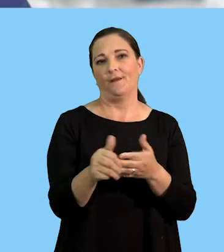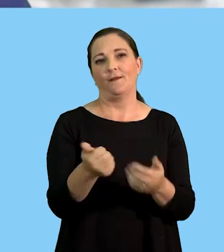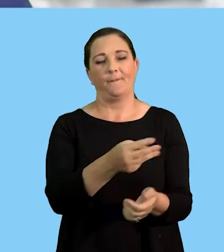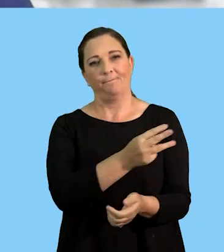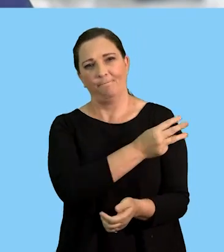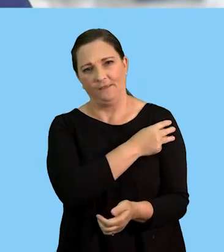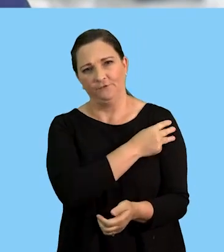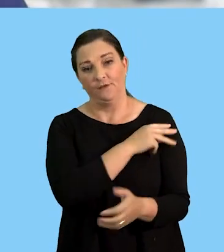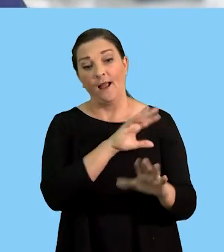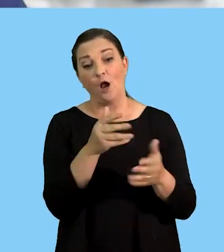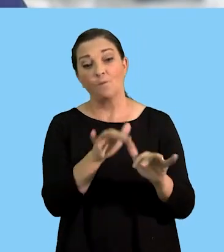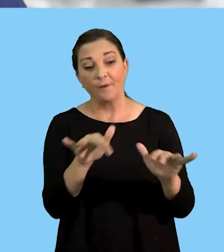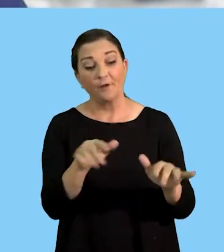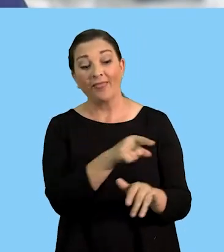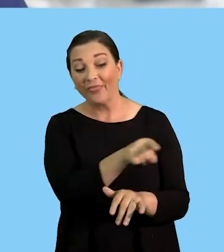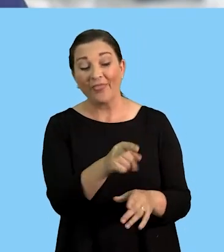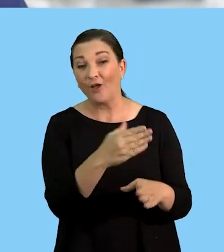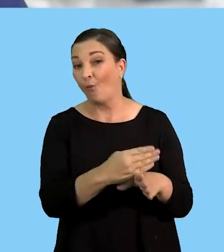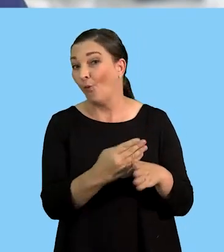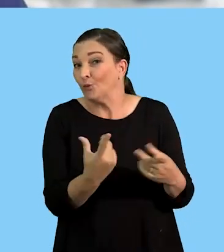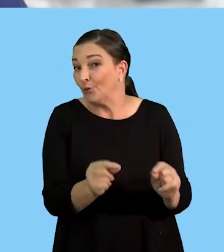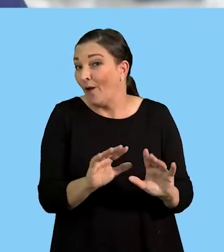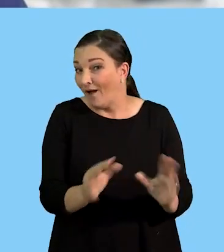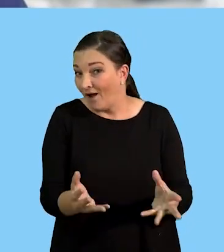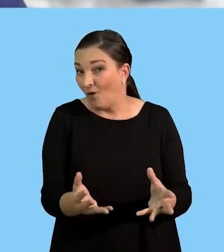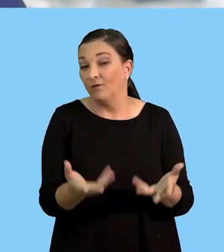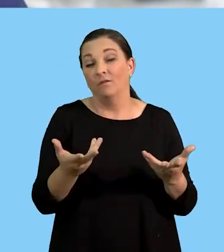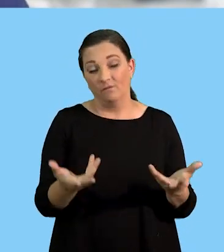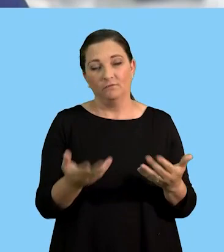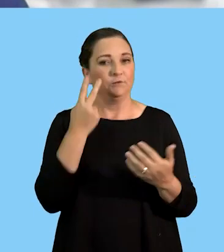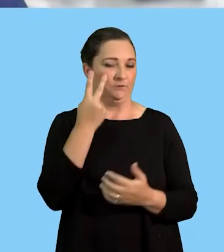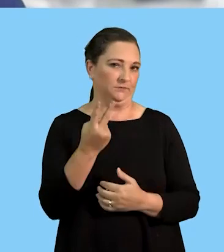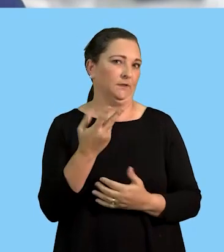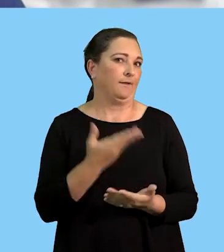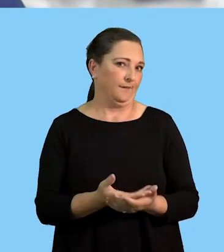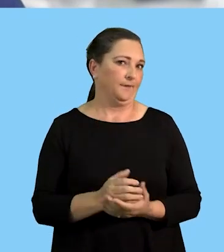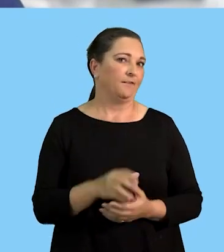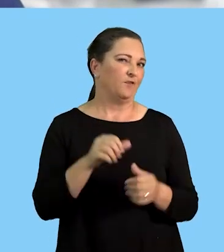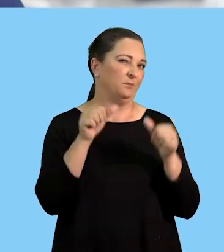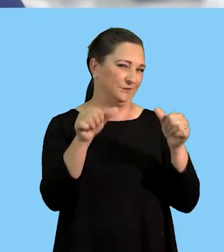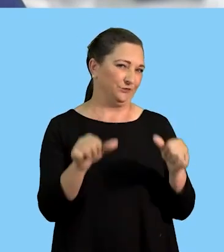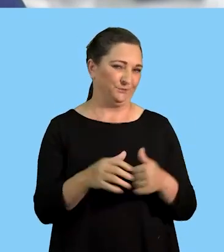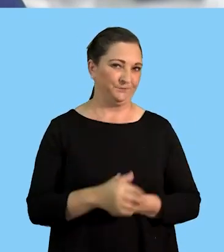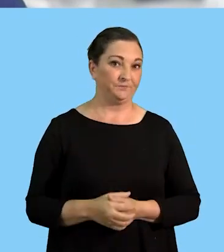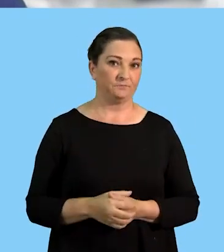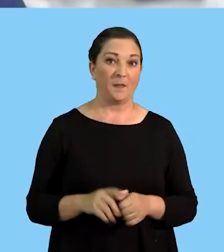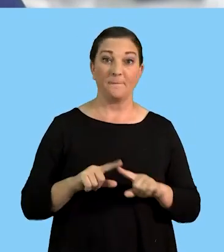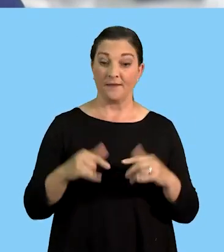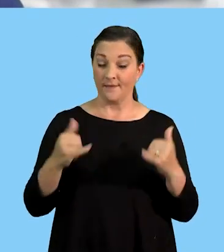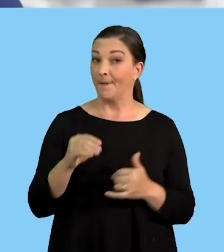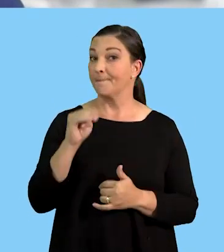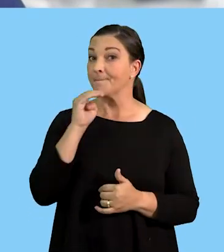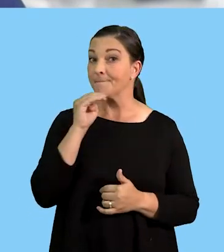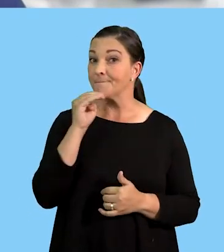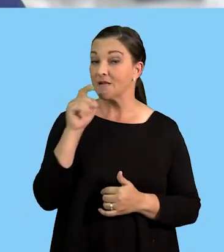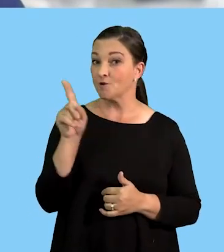say how is their subordinate completing the task at hand, as you can see there. Now, let us look into the meaning